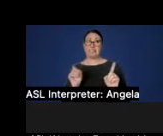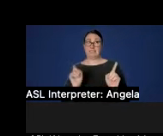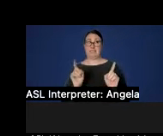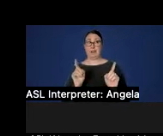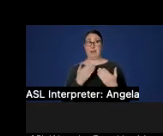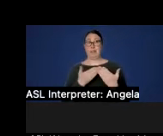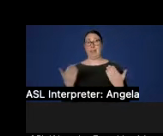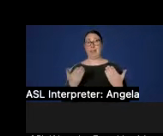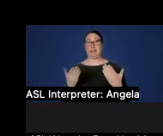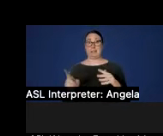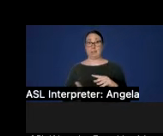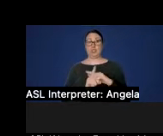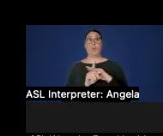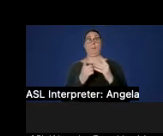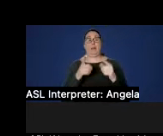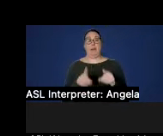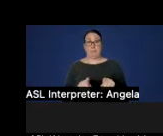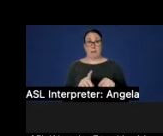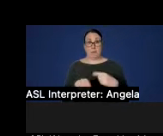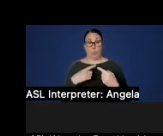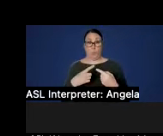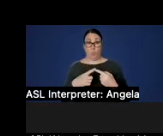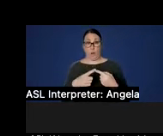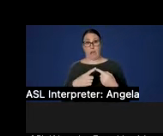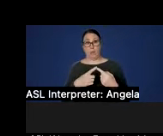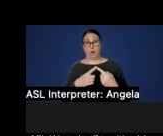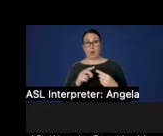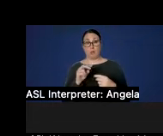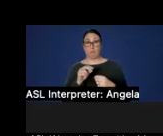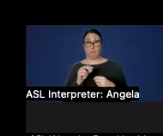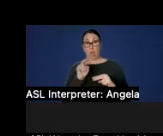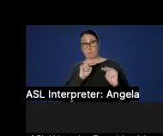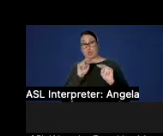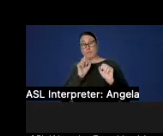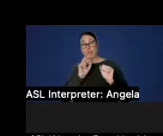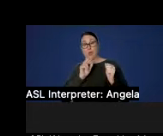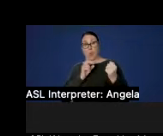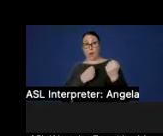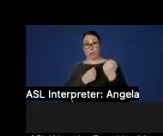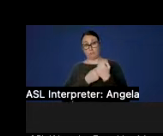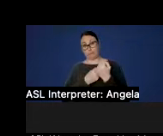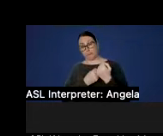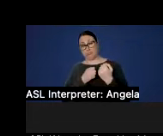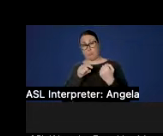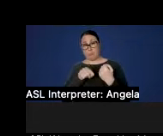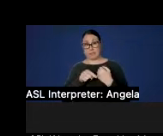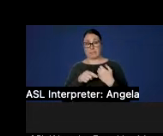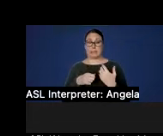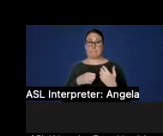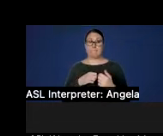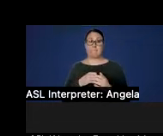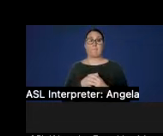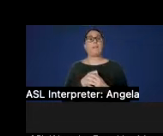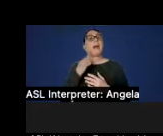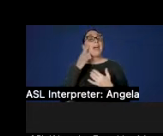appear when we're accompanying or observing this exam go on. I think at this point, we're going to